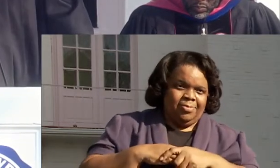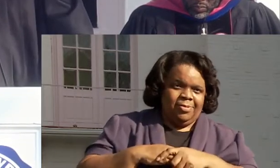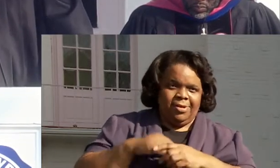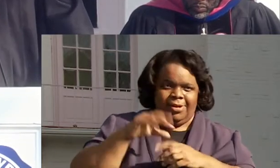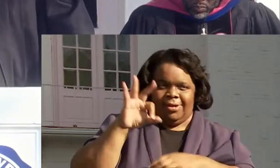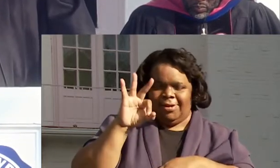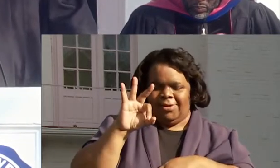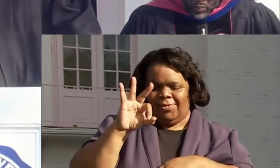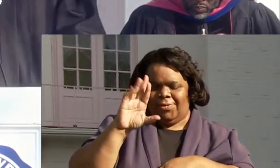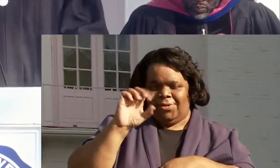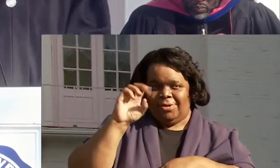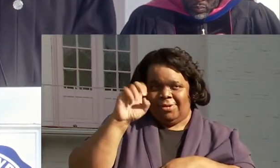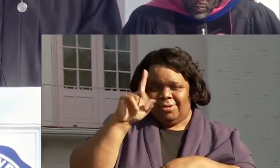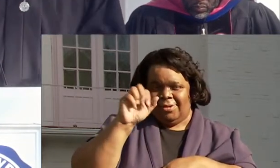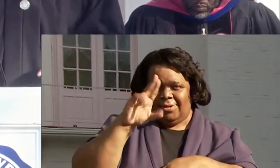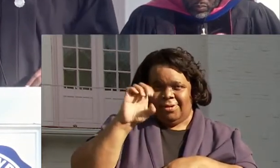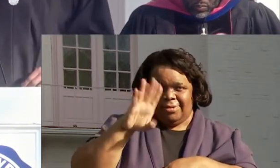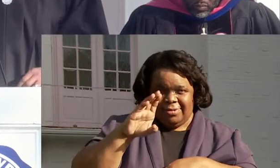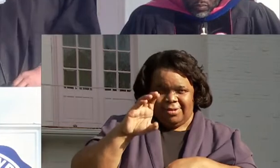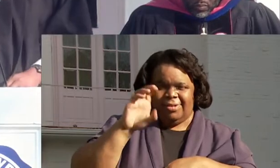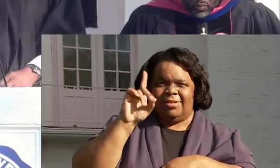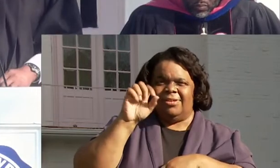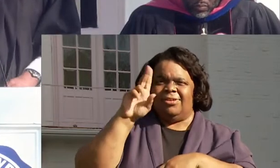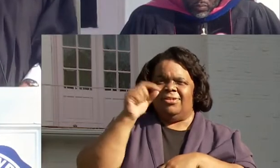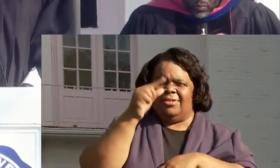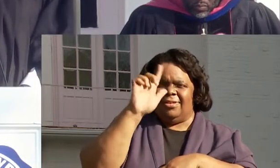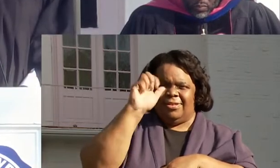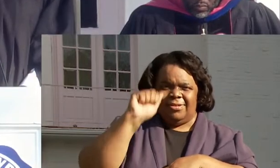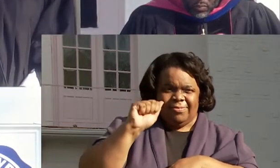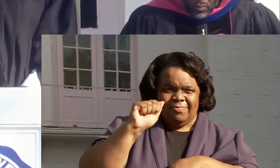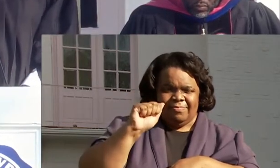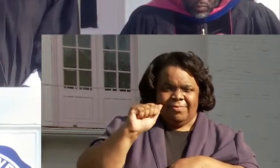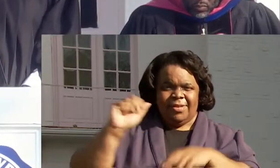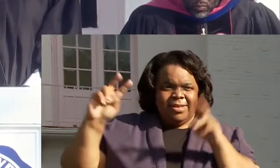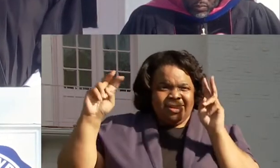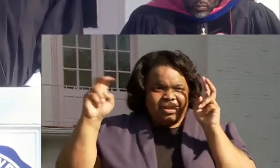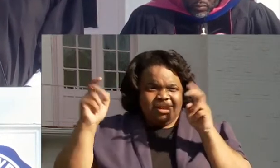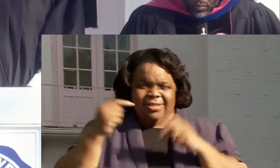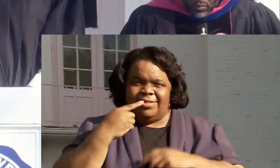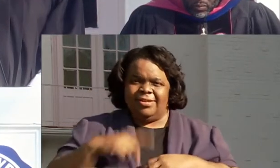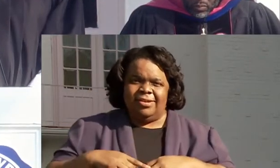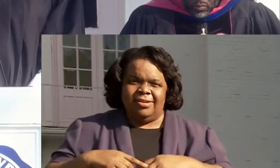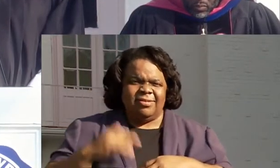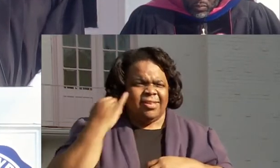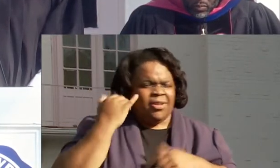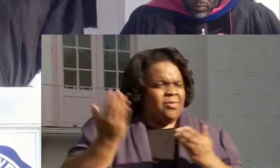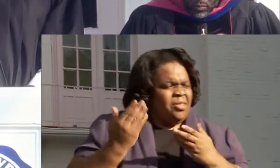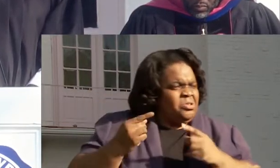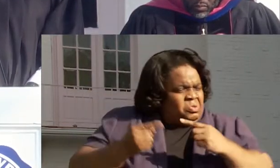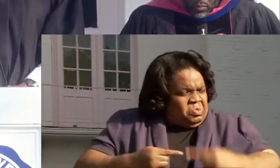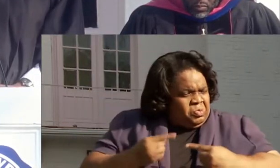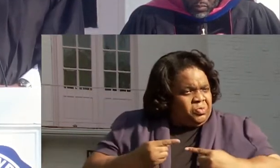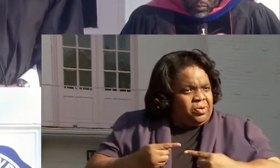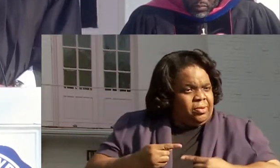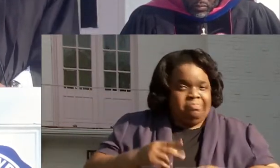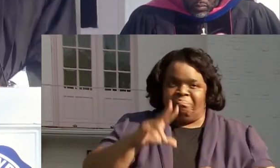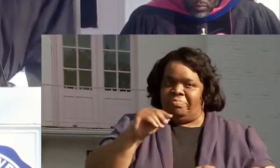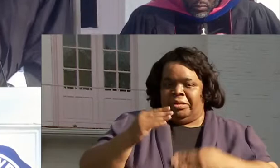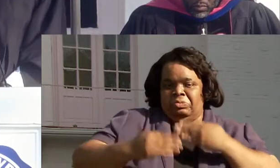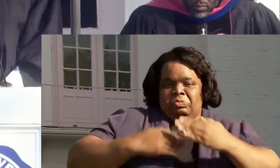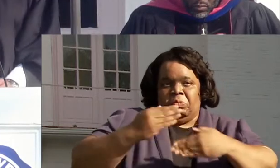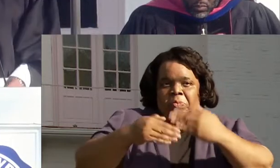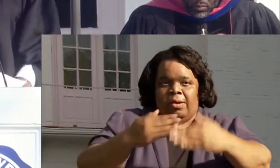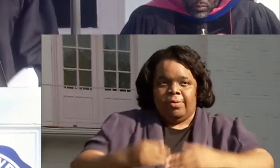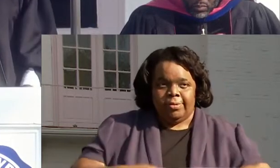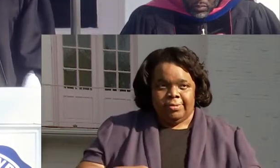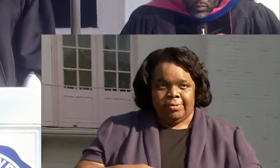Douglass once said, "If there is no struggle, there is no progress." Without question,